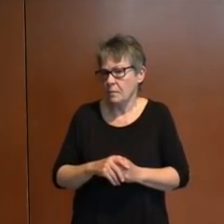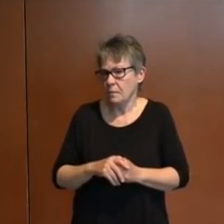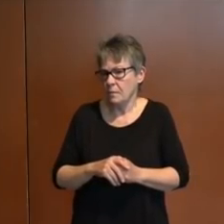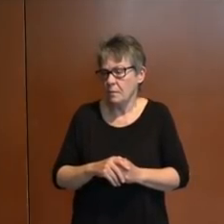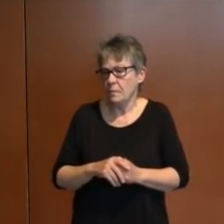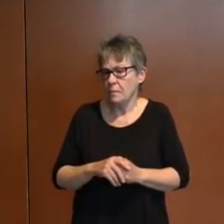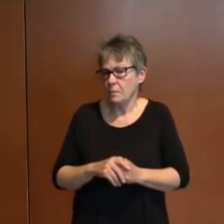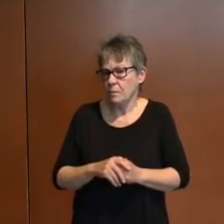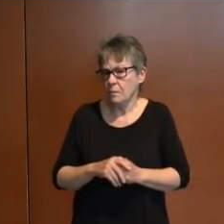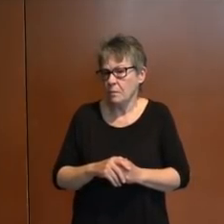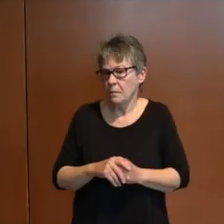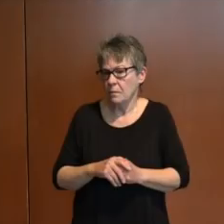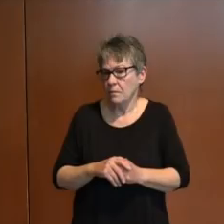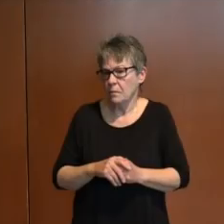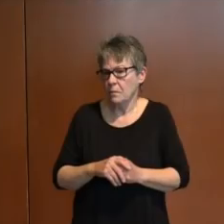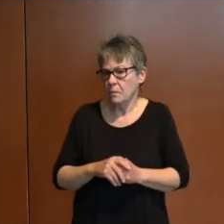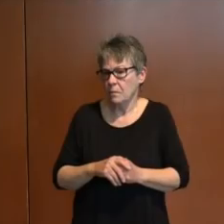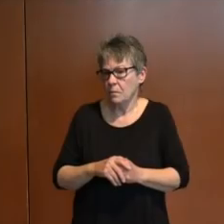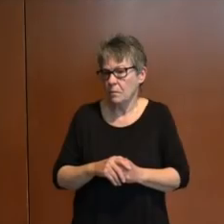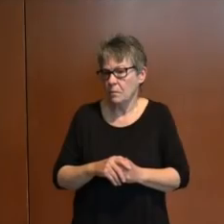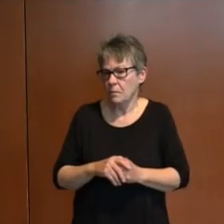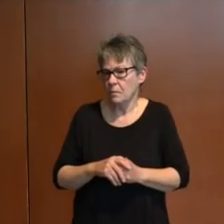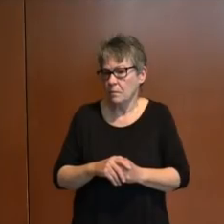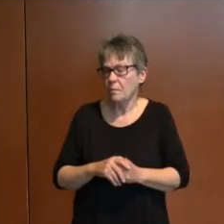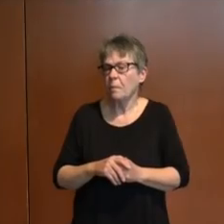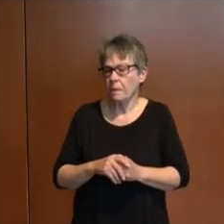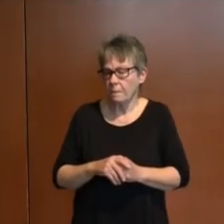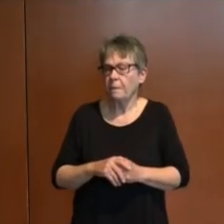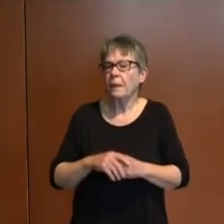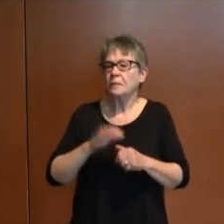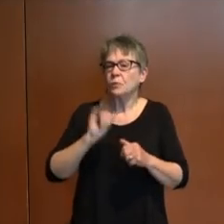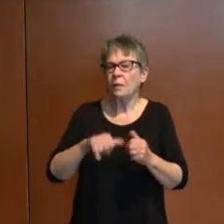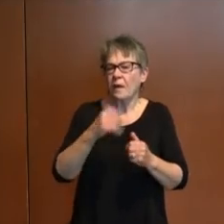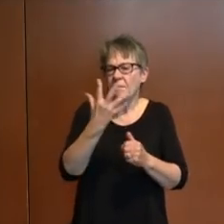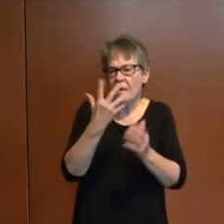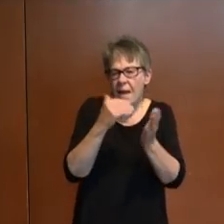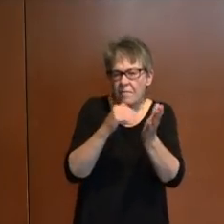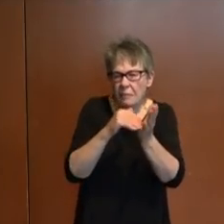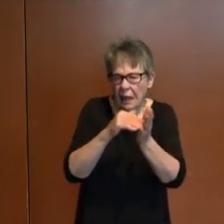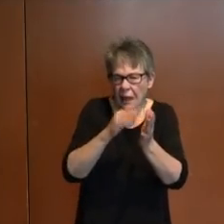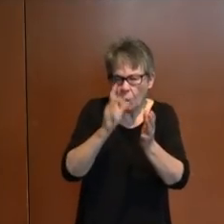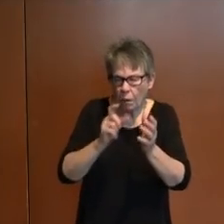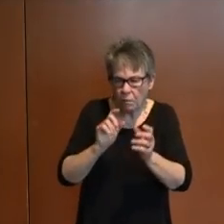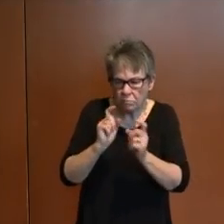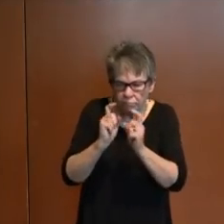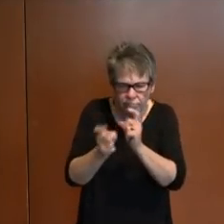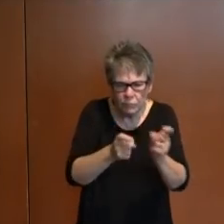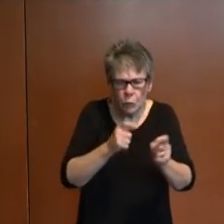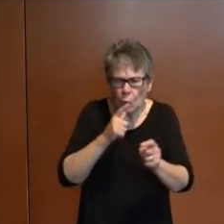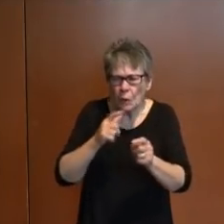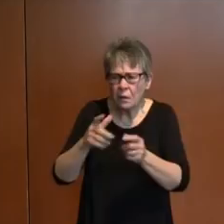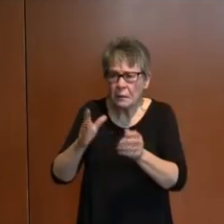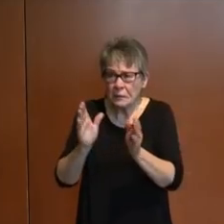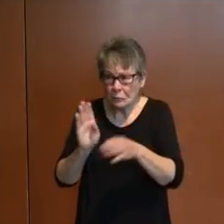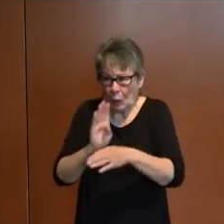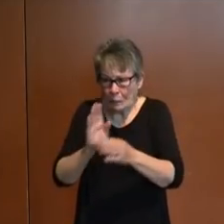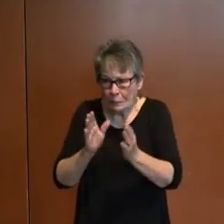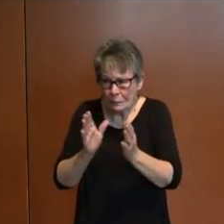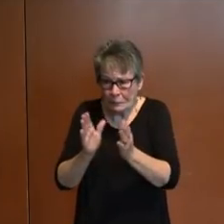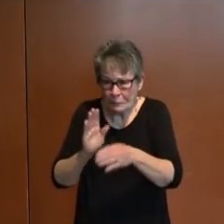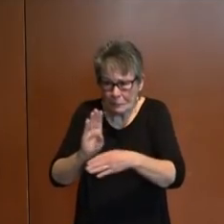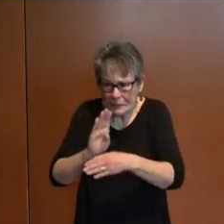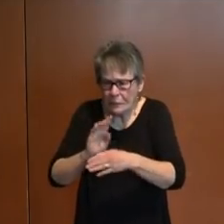to the smallest and most vulnerable of our businesses, $10 million in zero-interest loans for small and